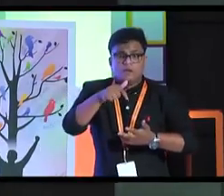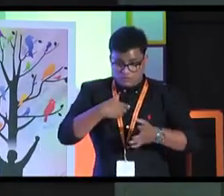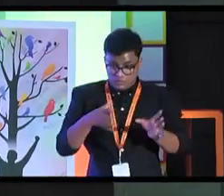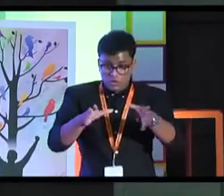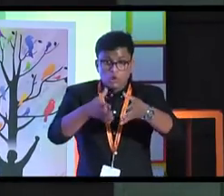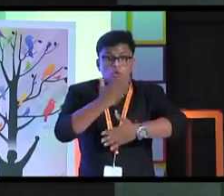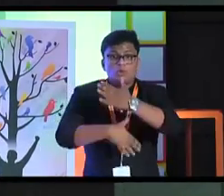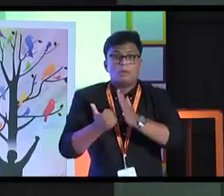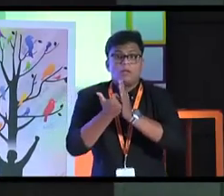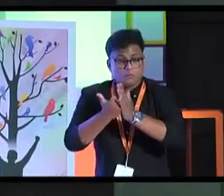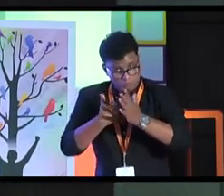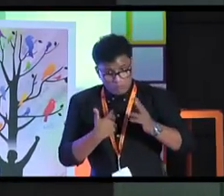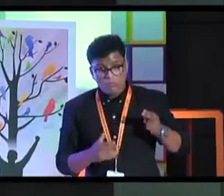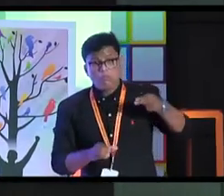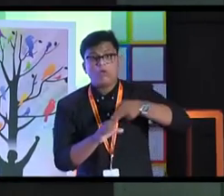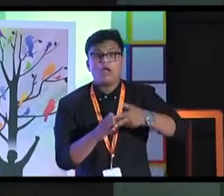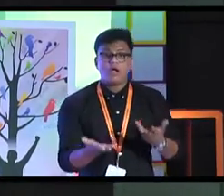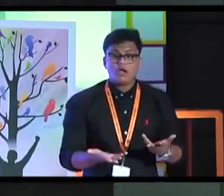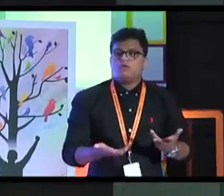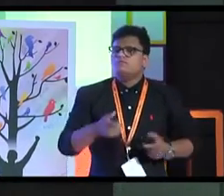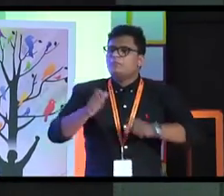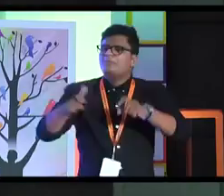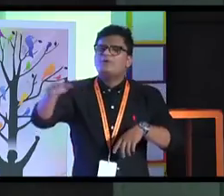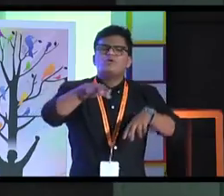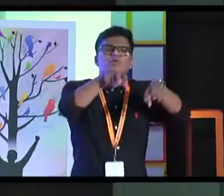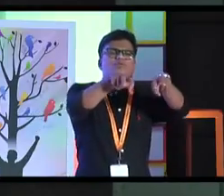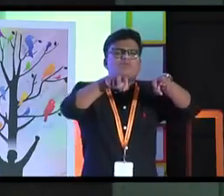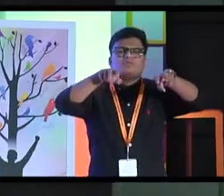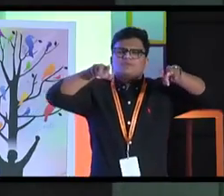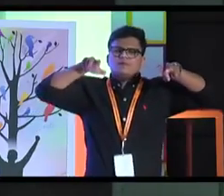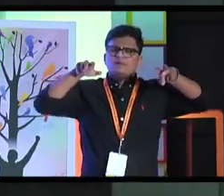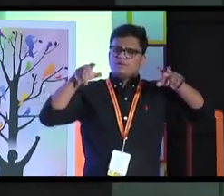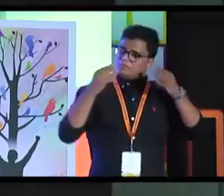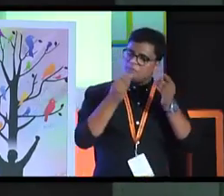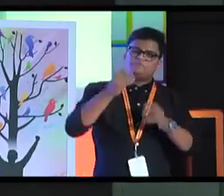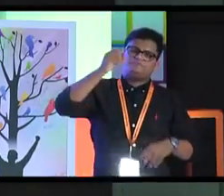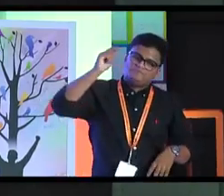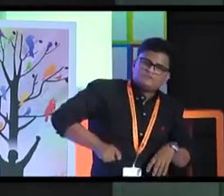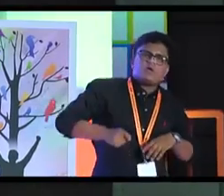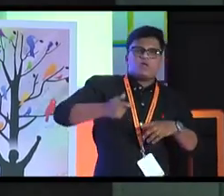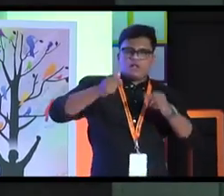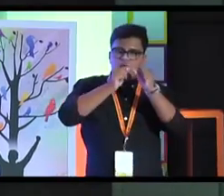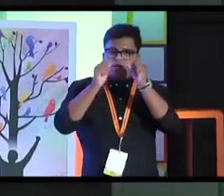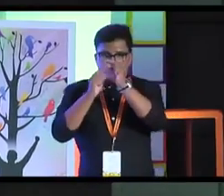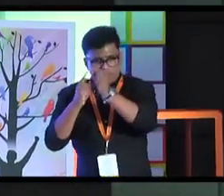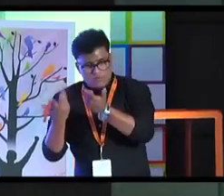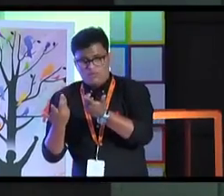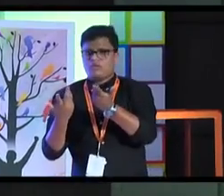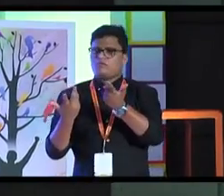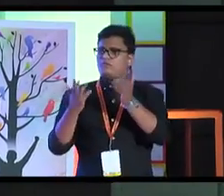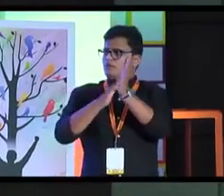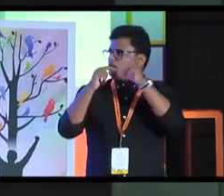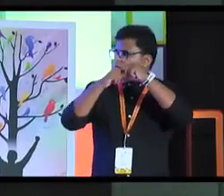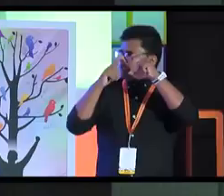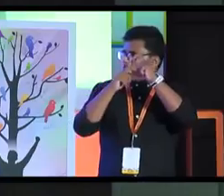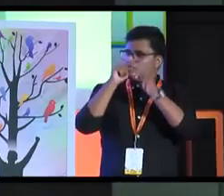what I encourage all of you here, sitting here, download the app, send the link to all of your friends, have a million people take a pledge,